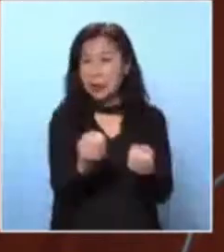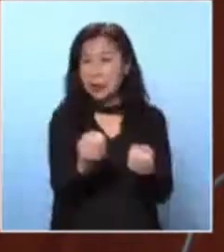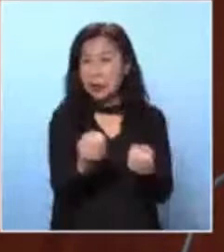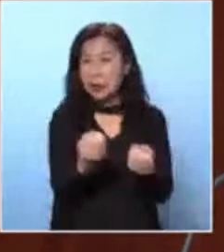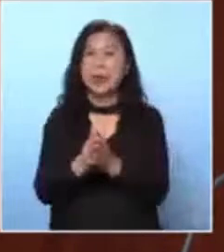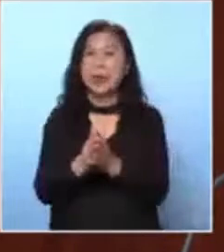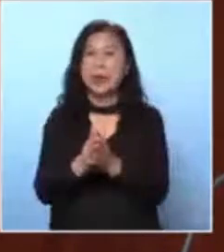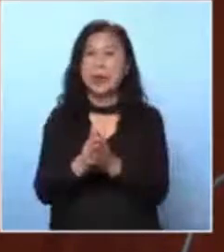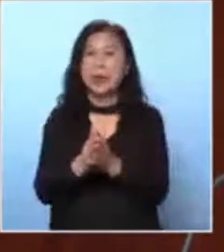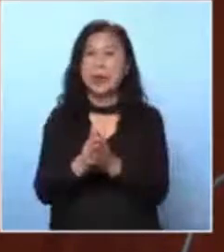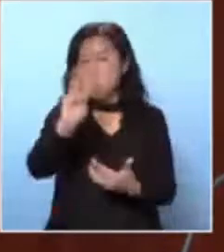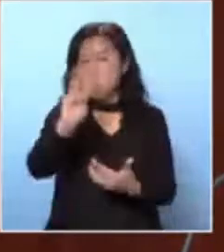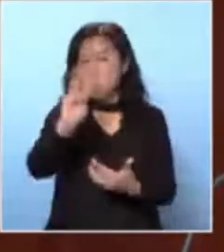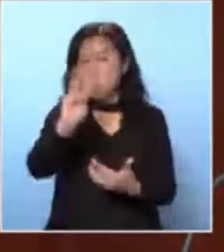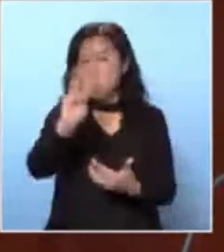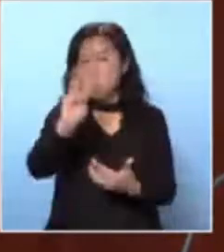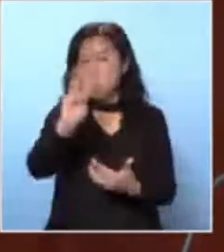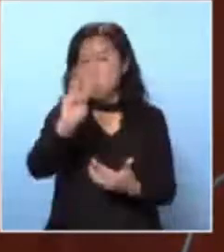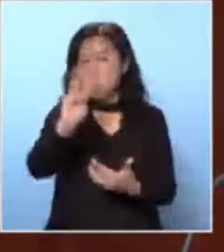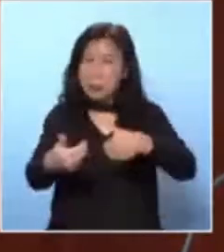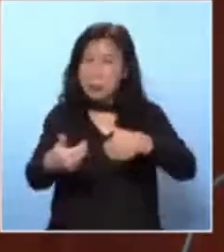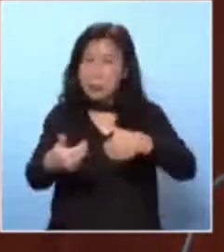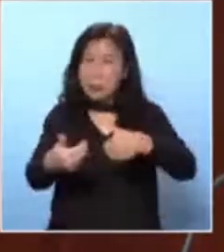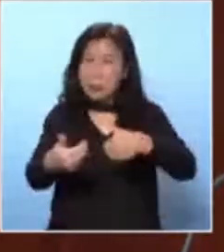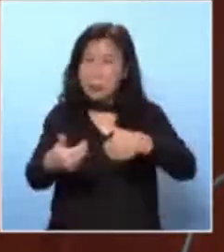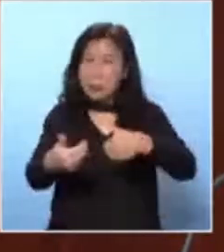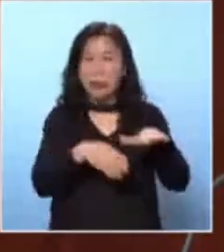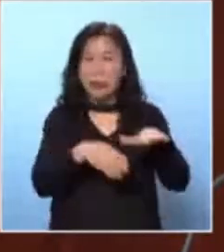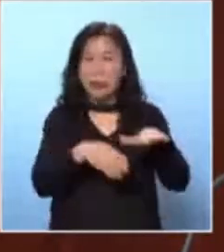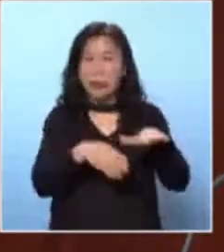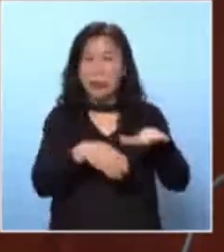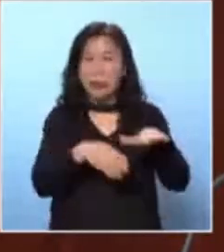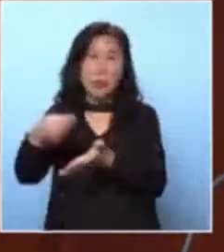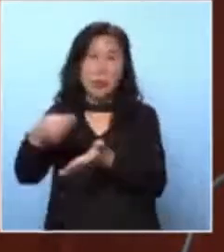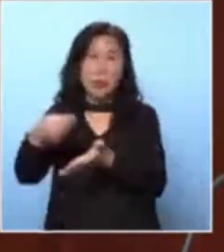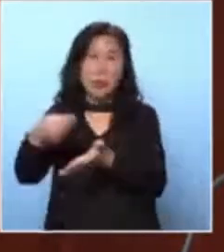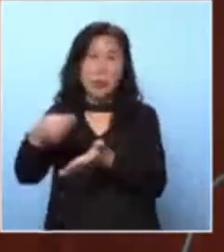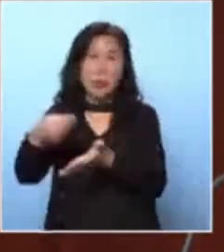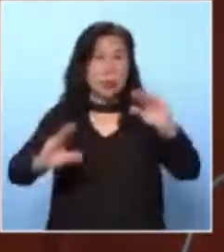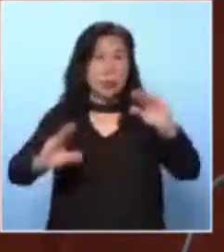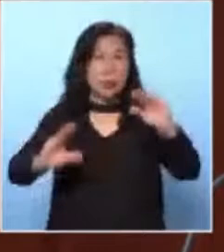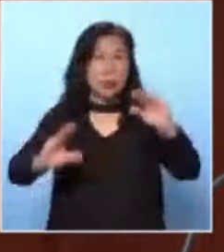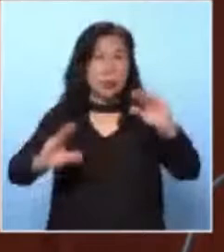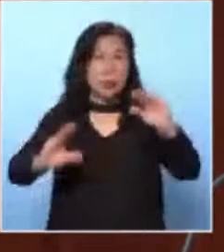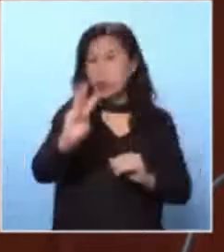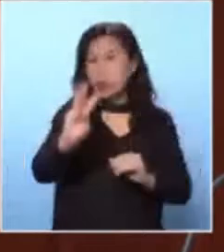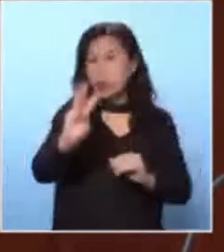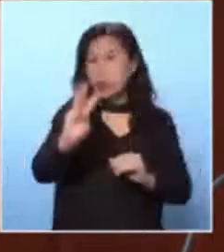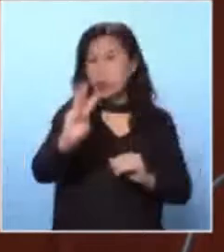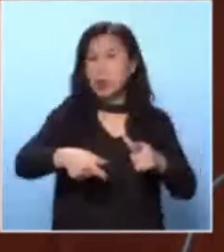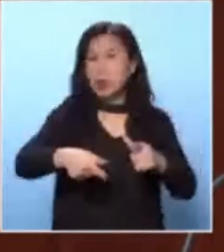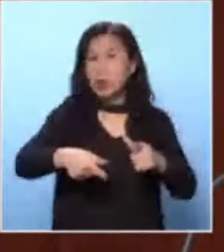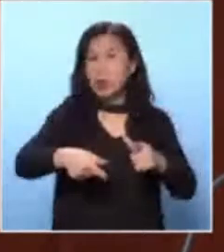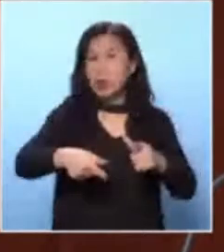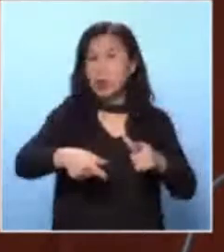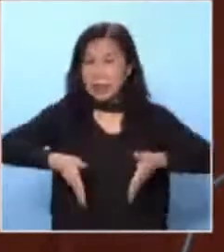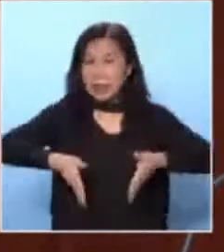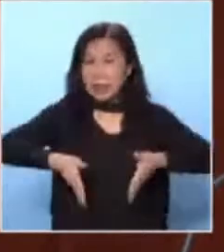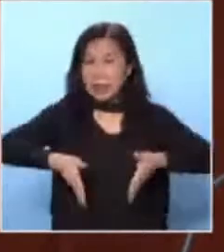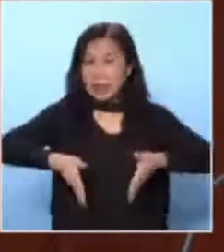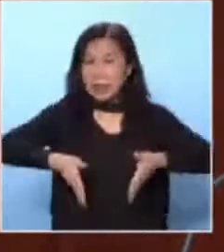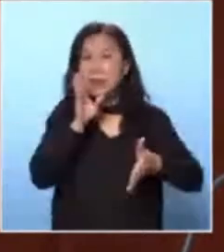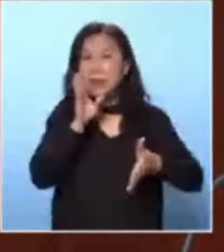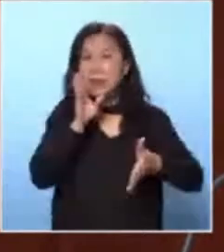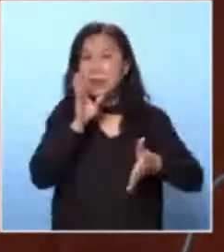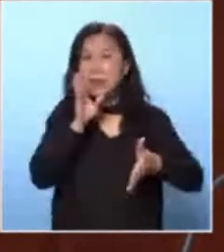public markets, with the first project to be set up in the Tin Shui Wai public market under construction, exploring